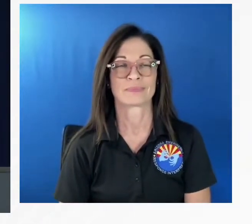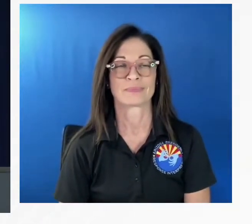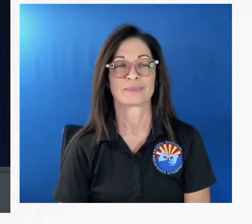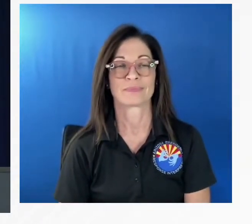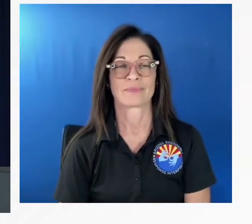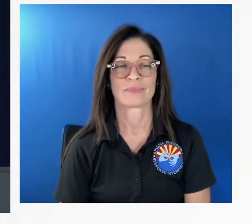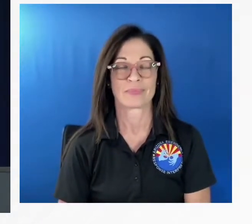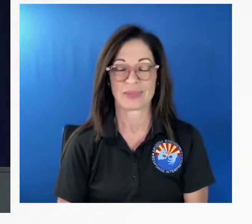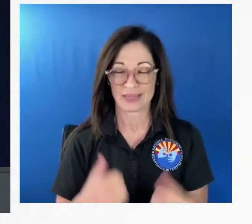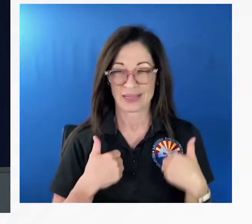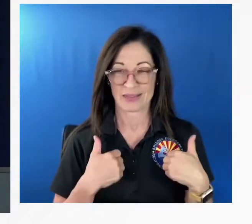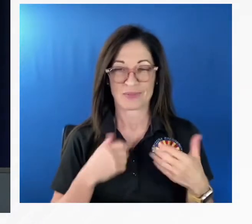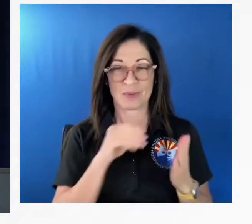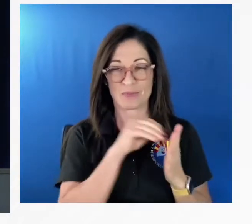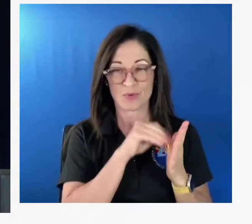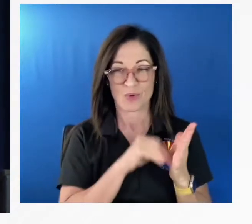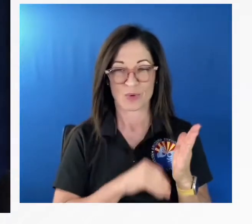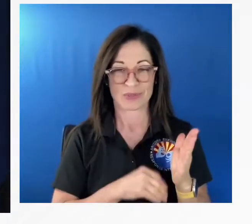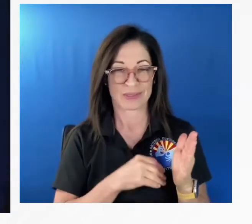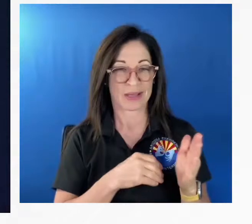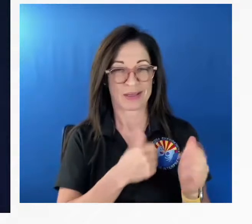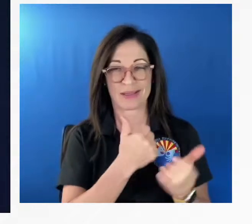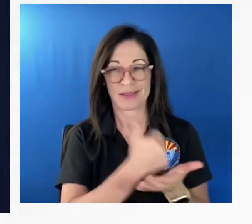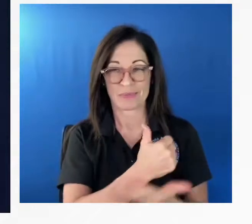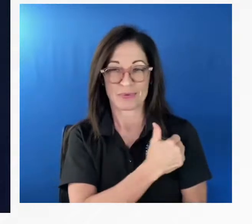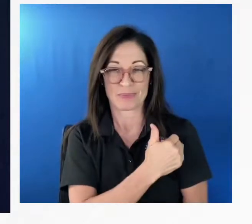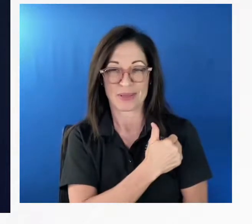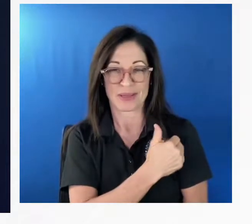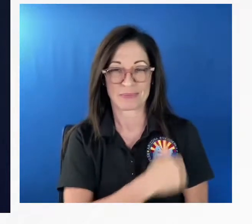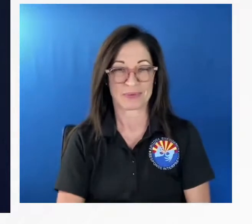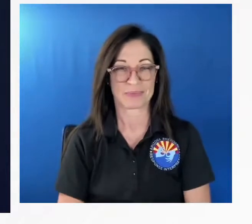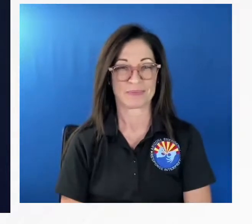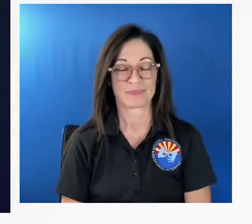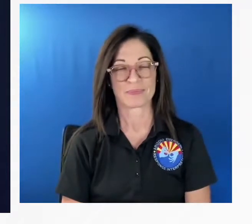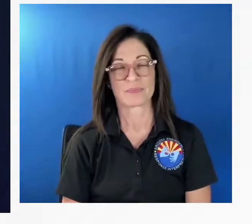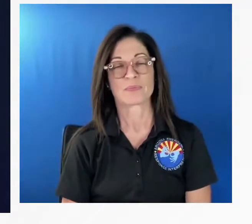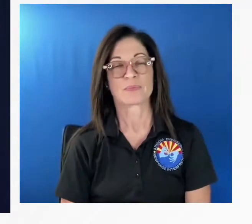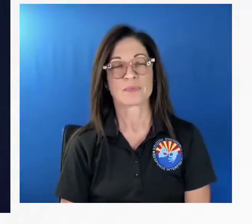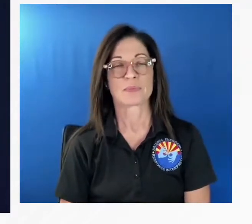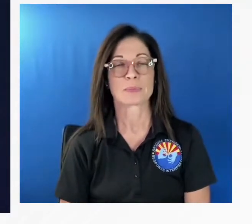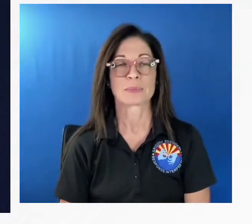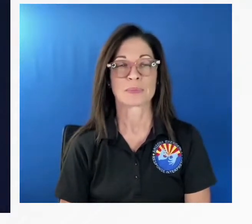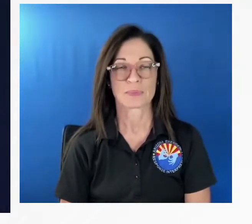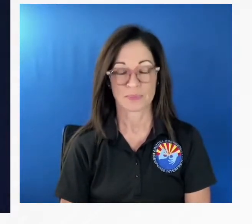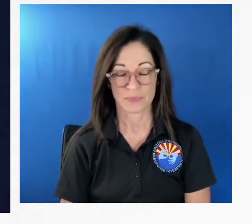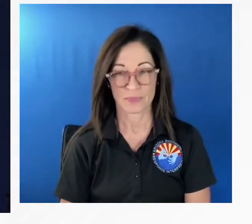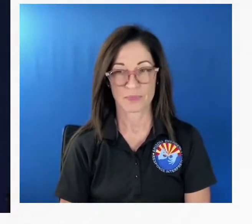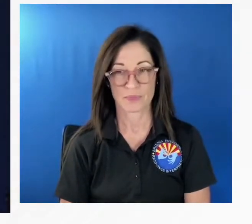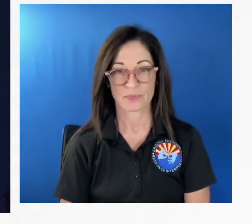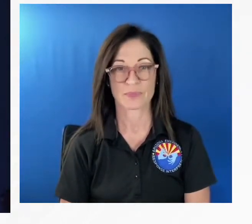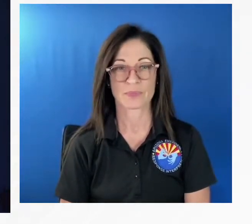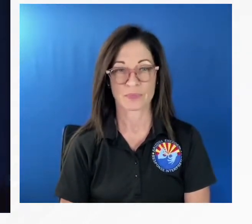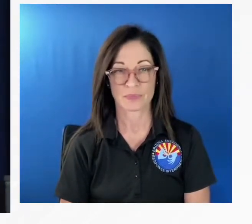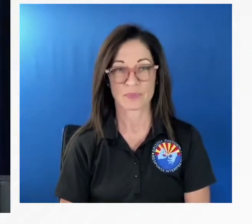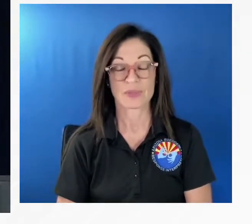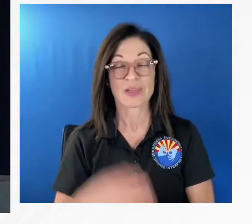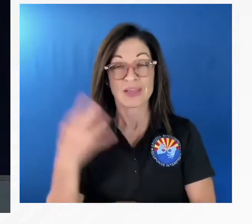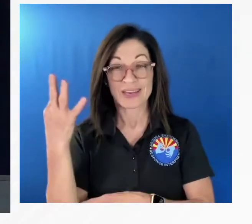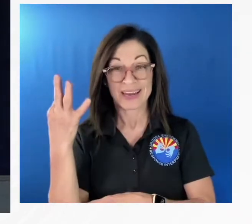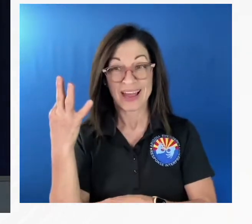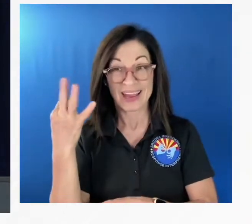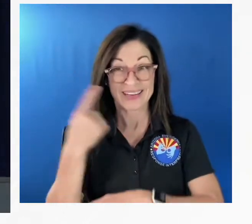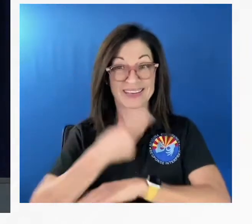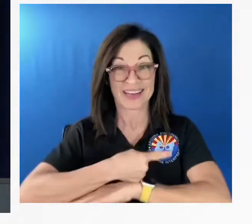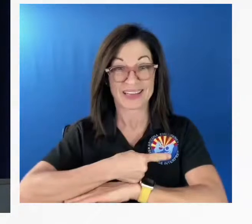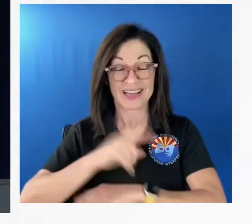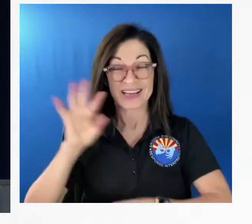me on track. So 9 days ago, it was our last public